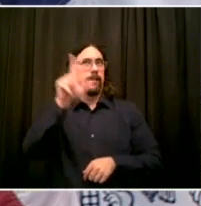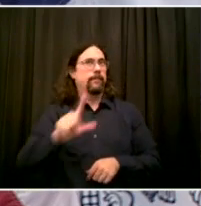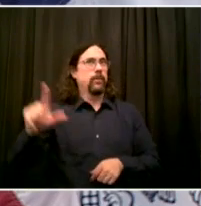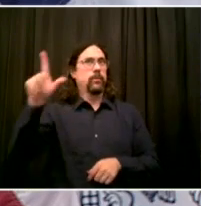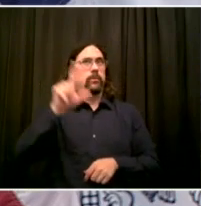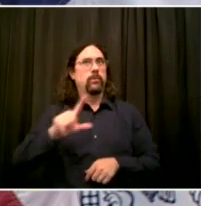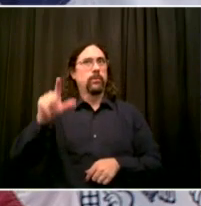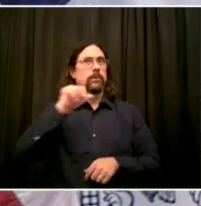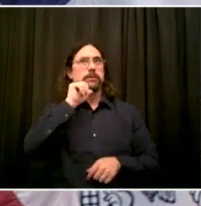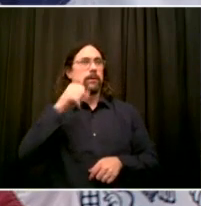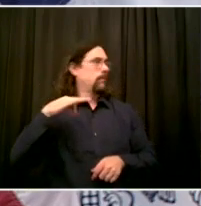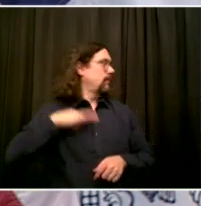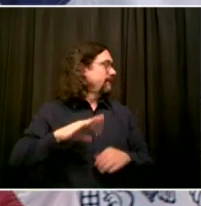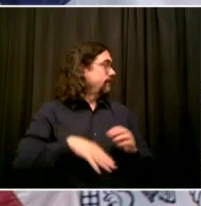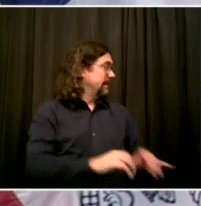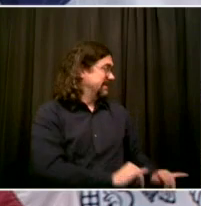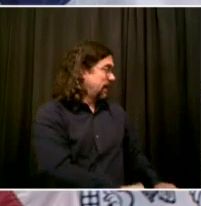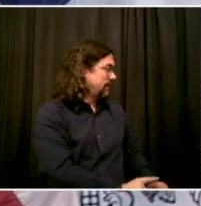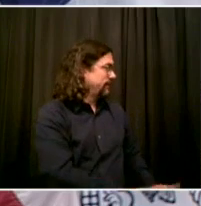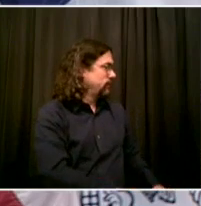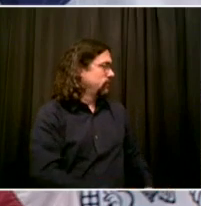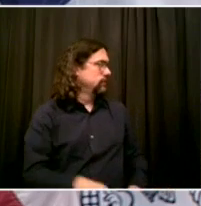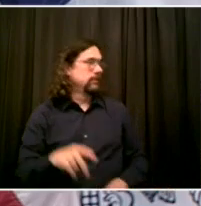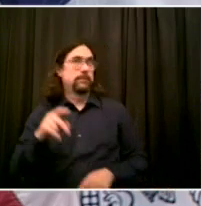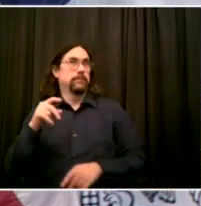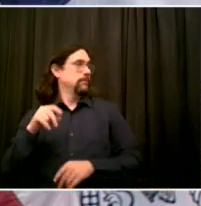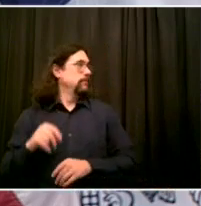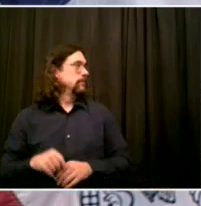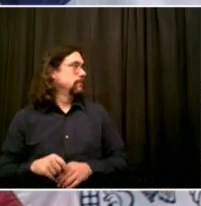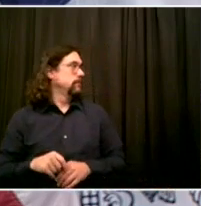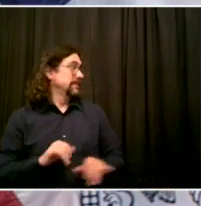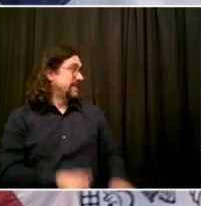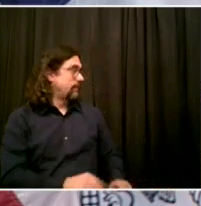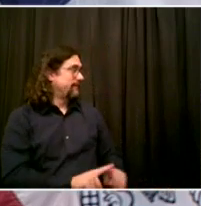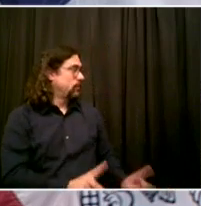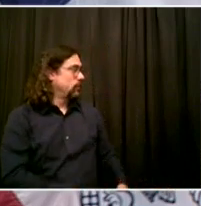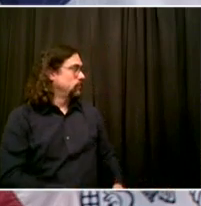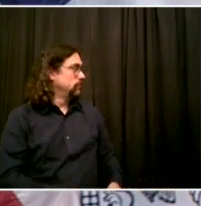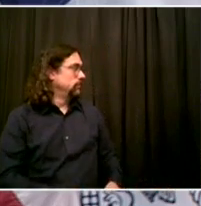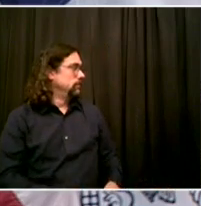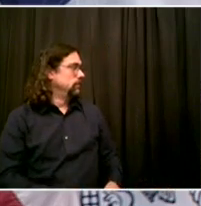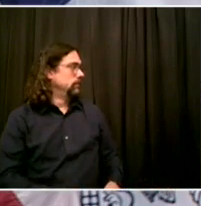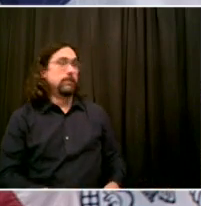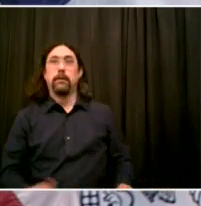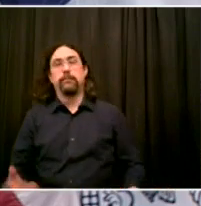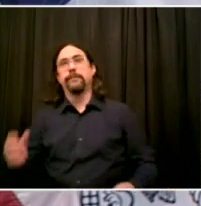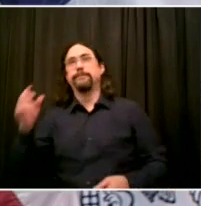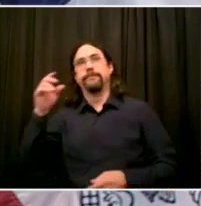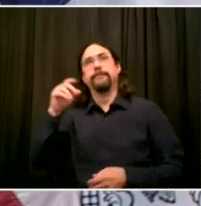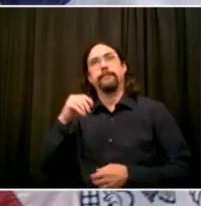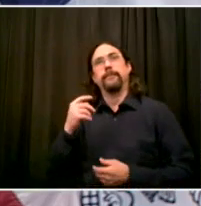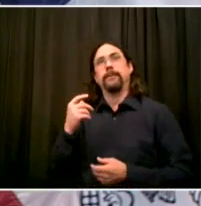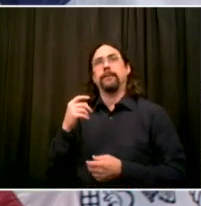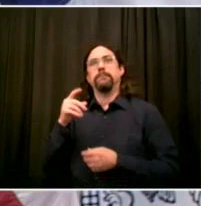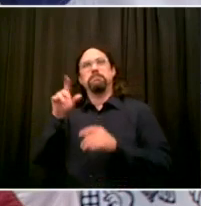business groups, individuals. We are everywhere throughout this city, and we will find